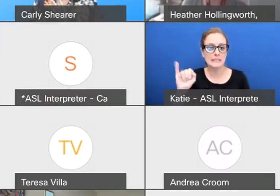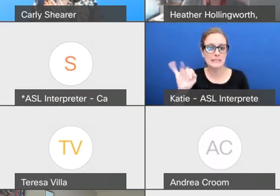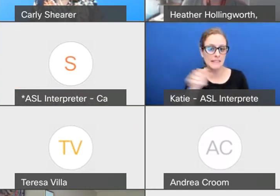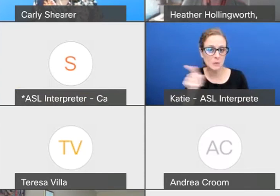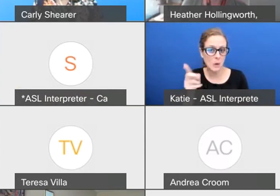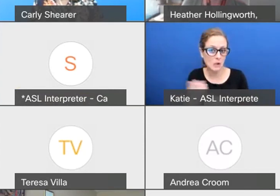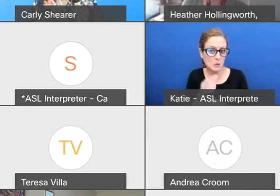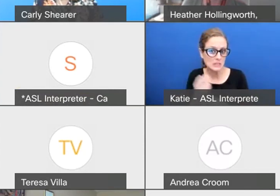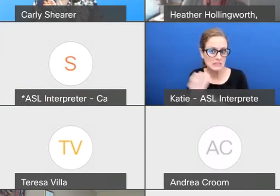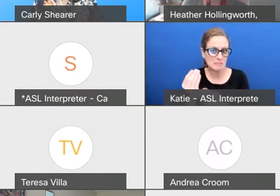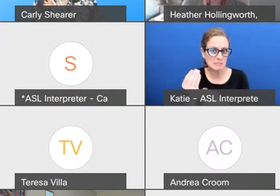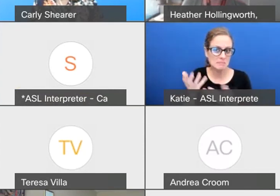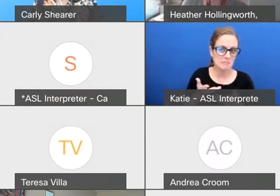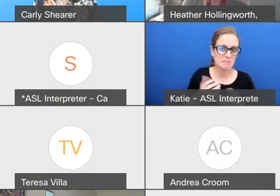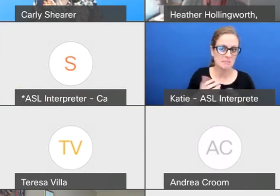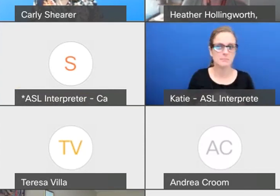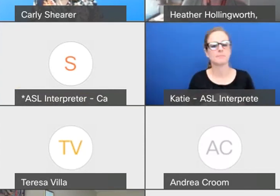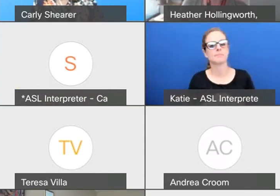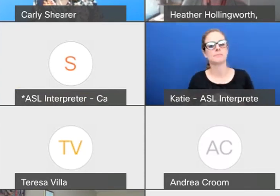All right, let's see.